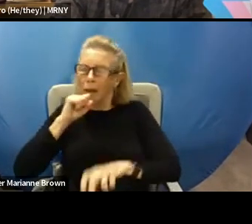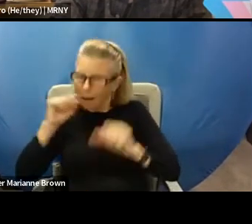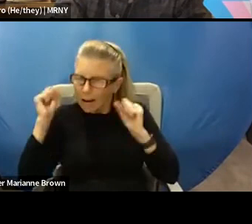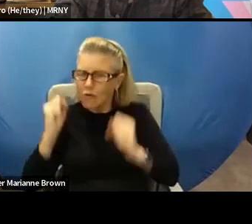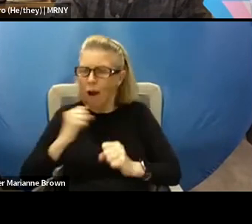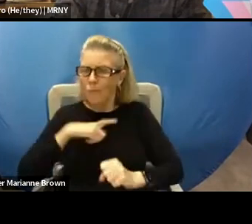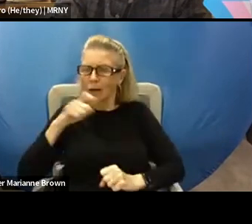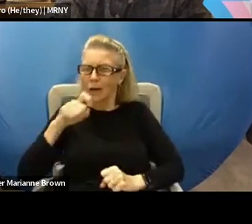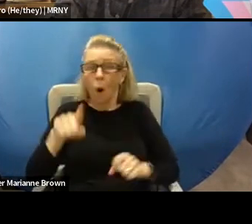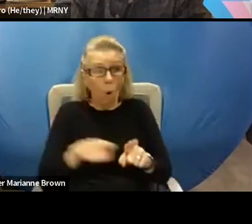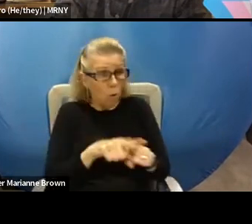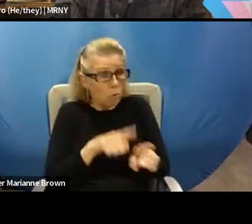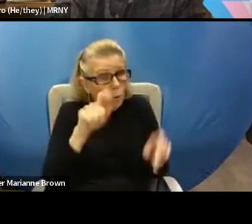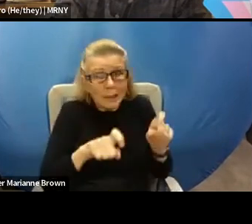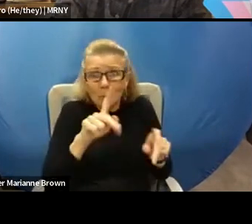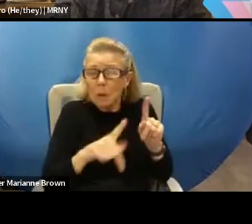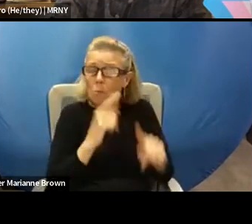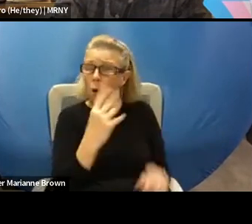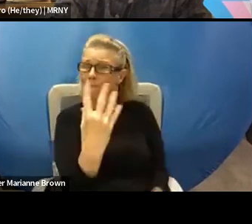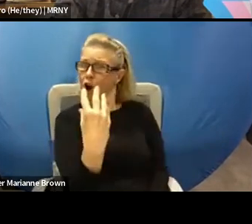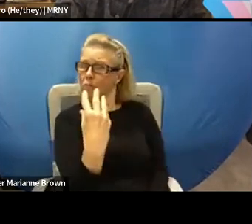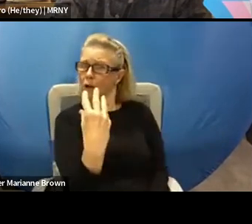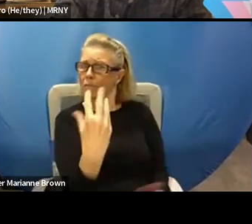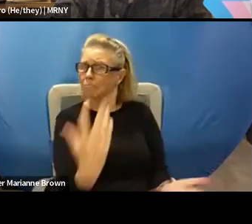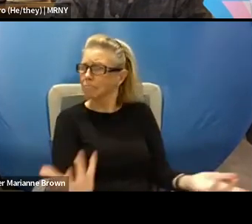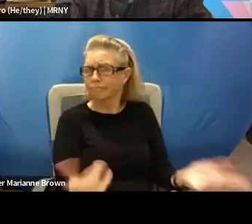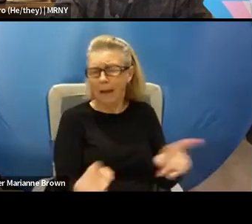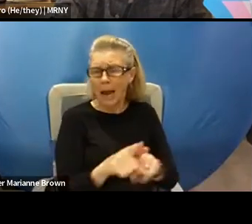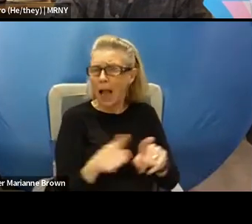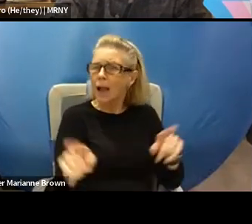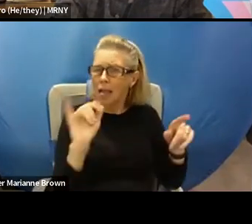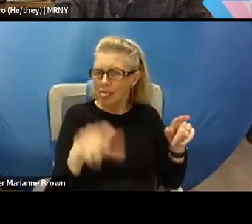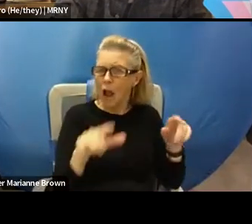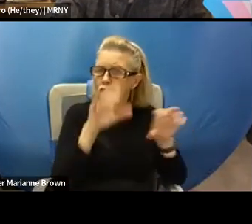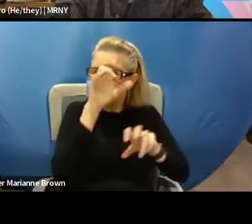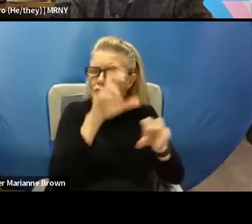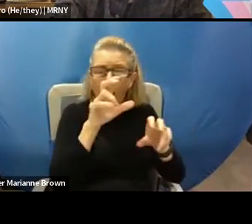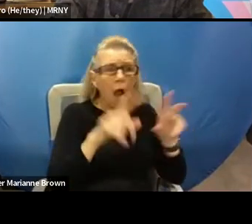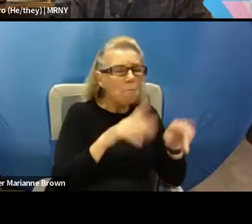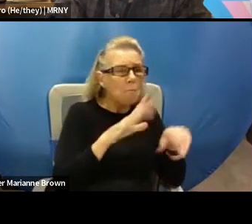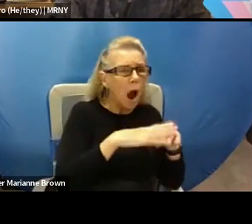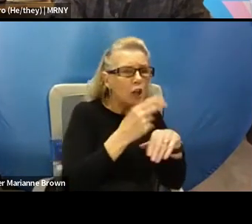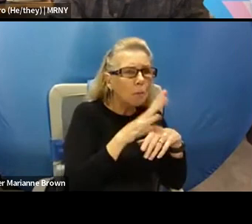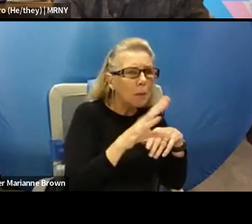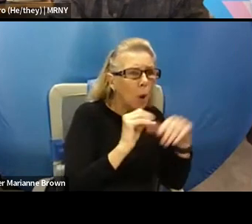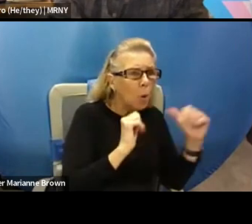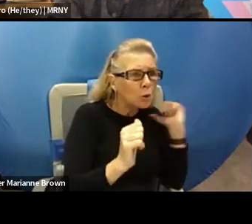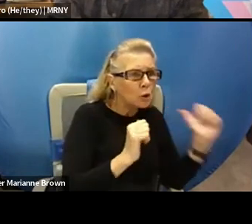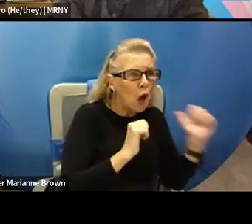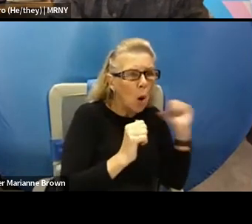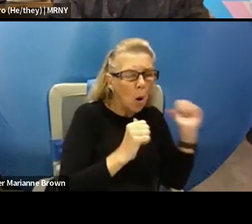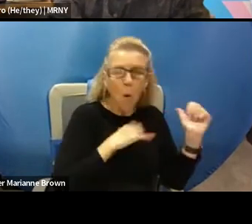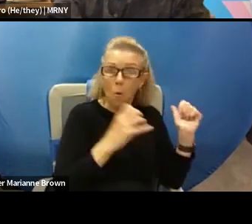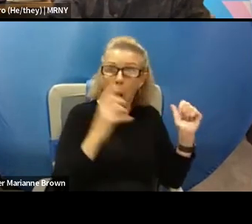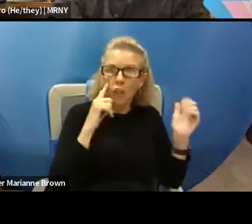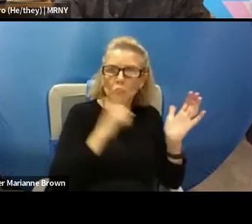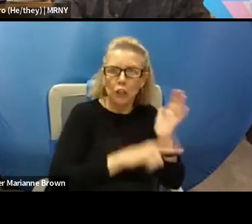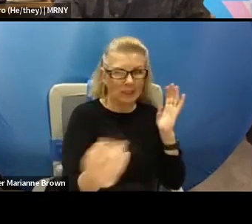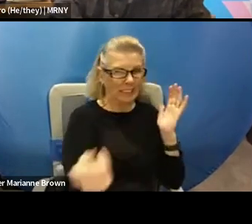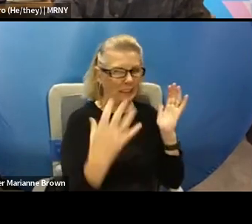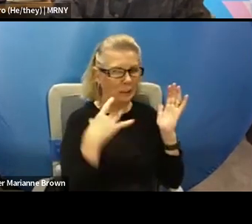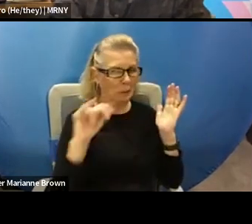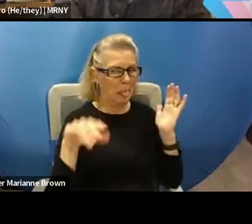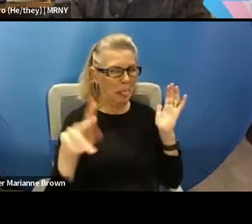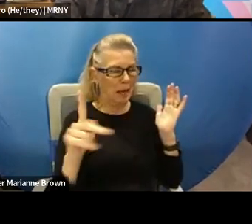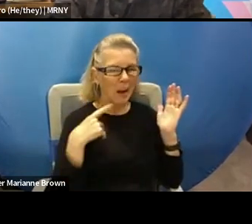are in front of the camera, like that rock climber on that HBO show that I now want to check out, Mateo. You're going to have to send me the link. Or, any